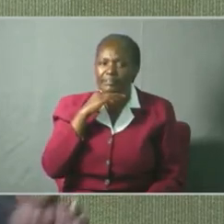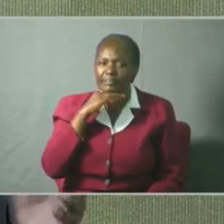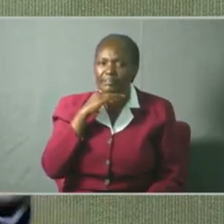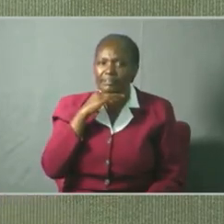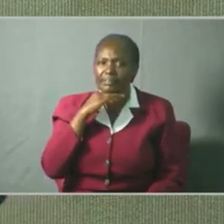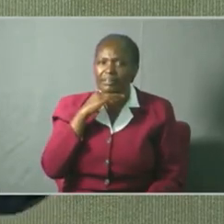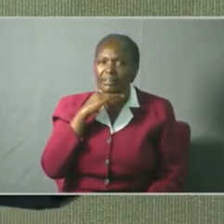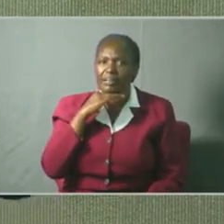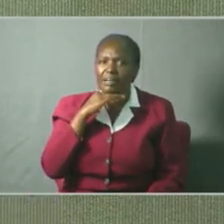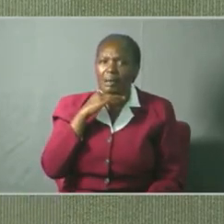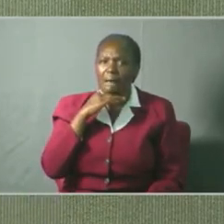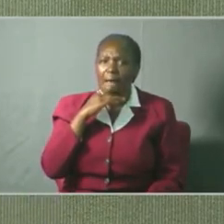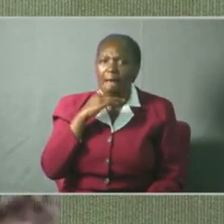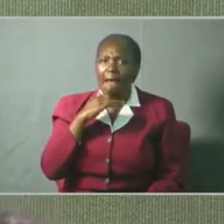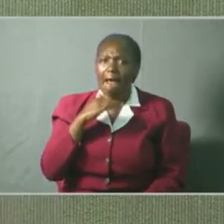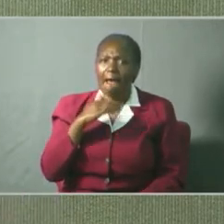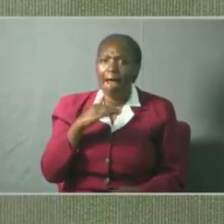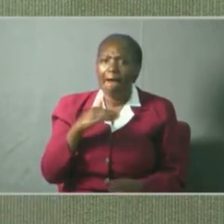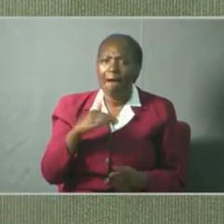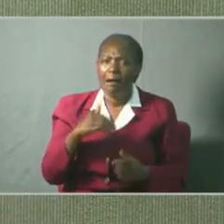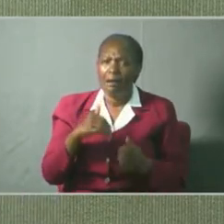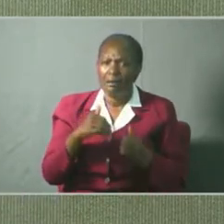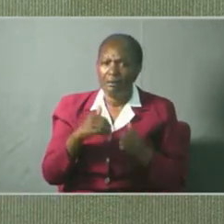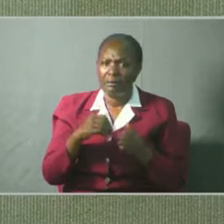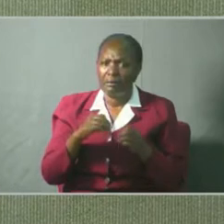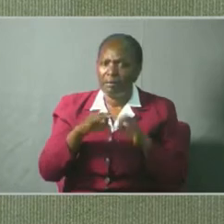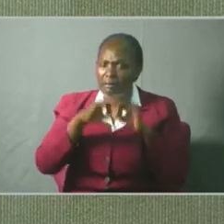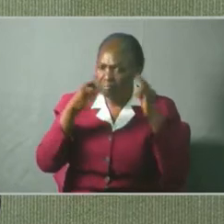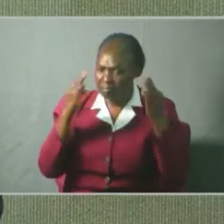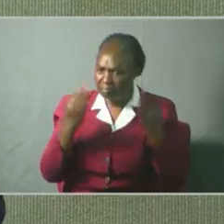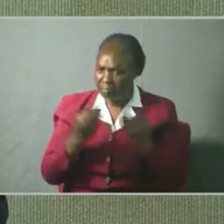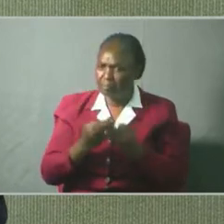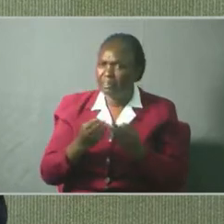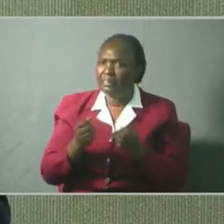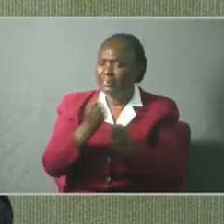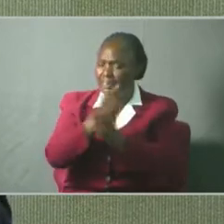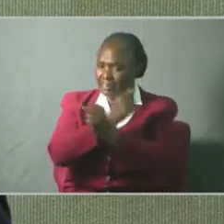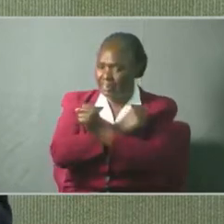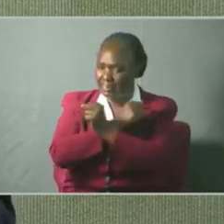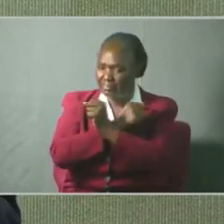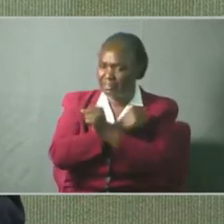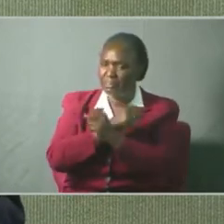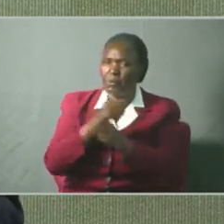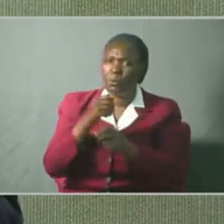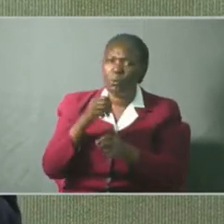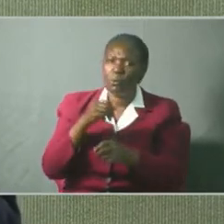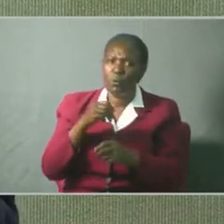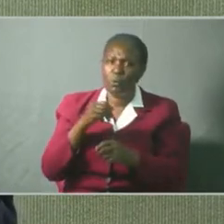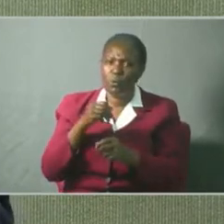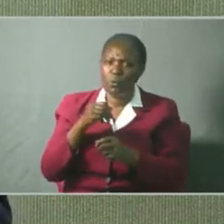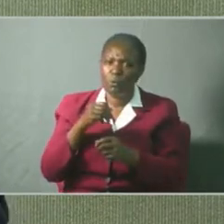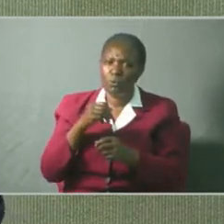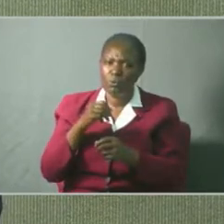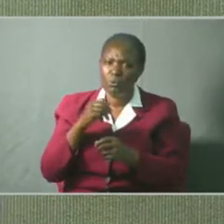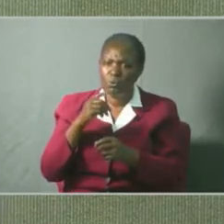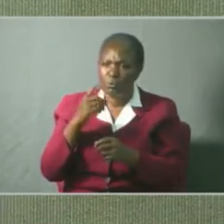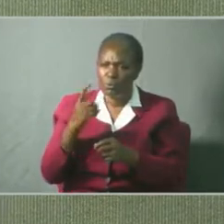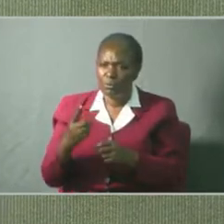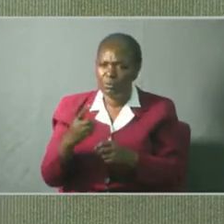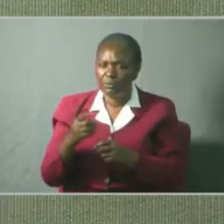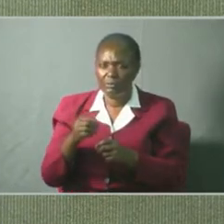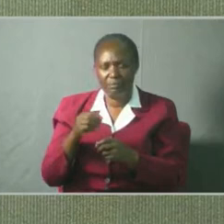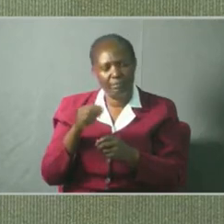cross paths with us. We've seen our loved ones go to sleep, never to wake again, waiting for